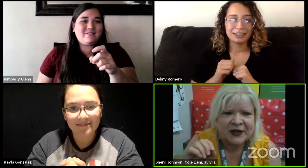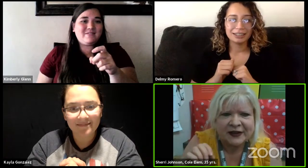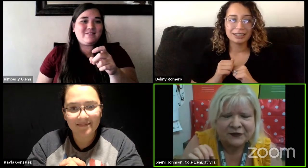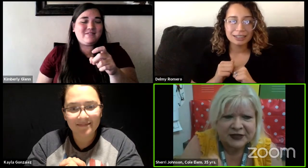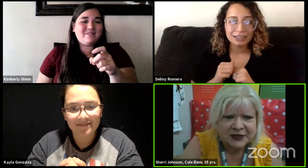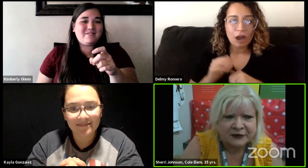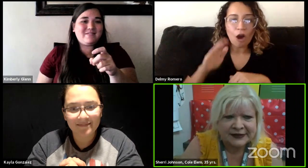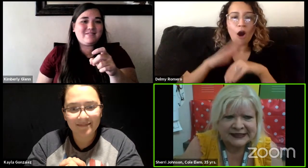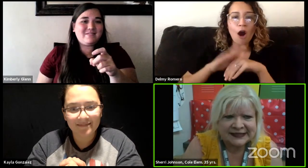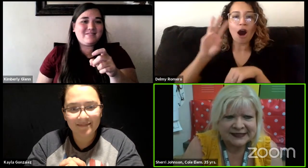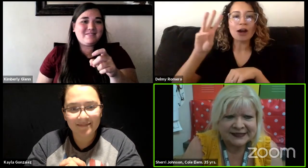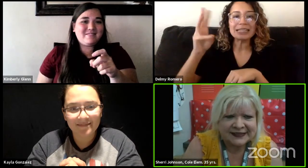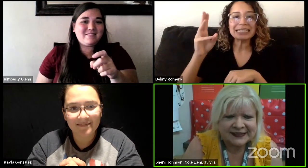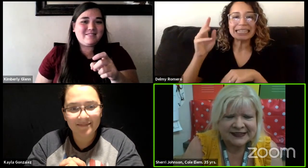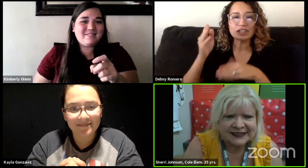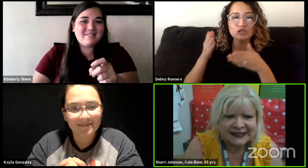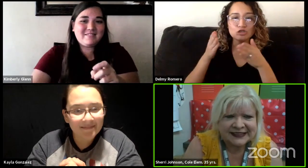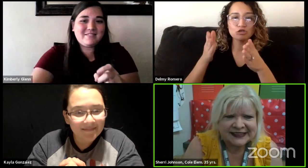6th Street in Fresno?